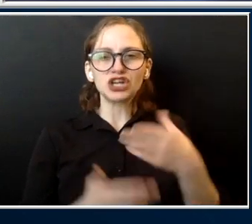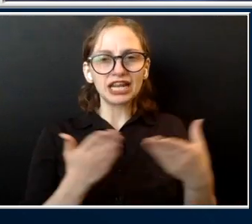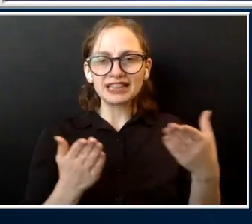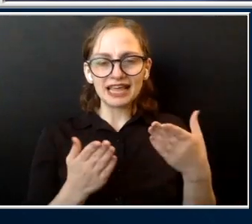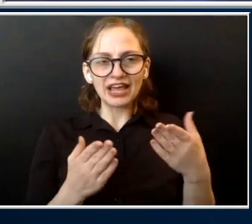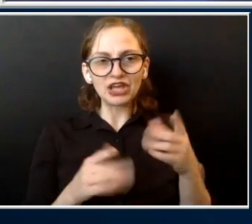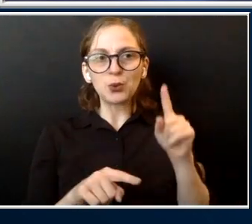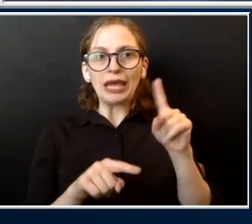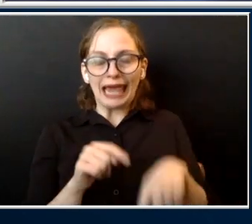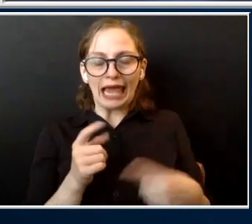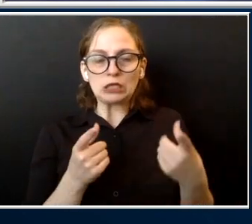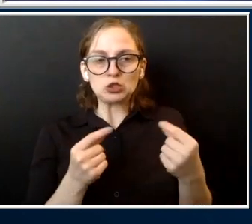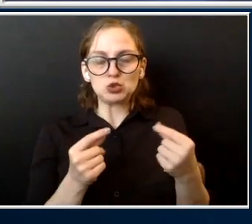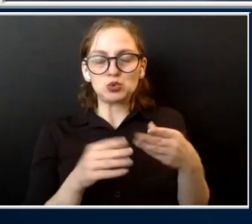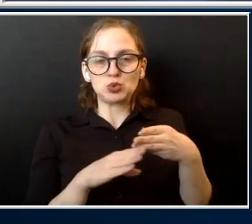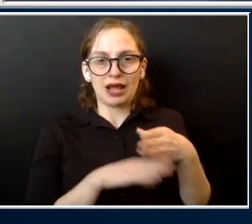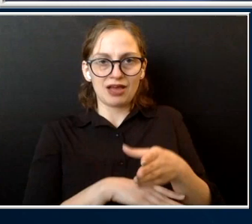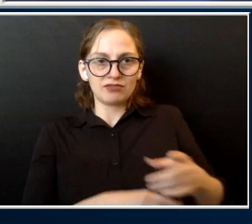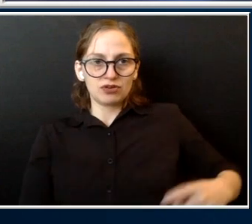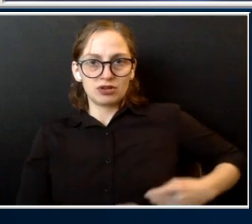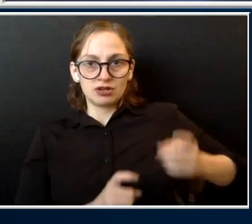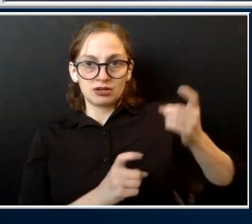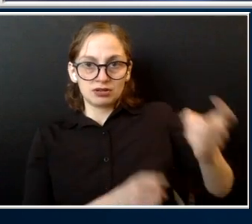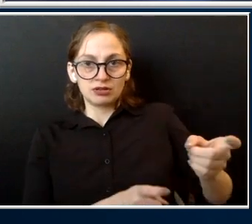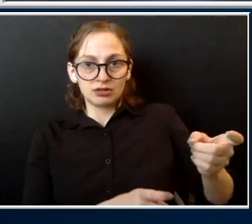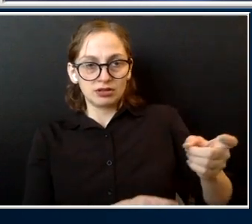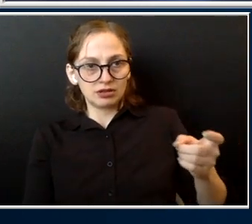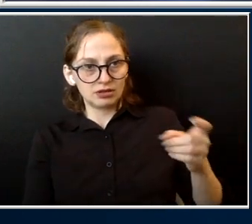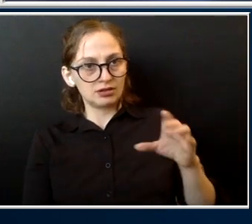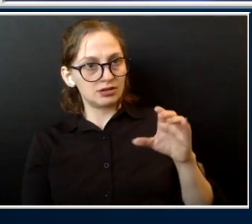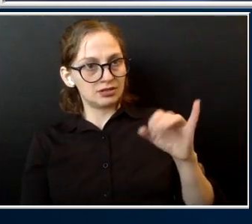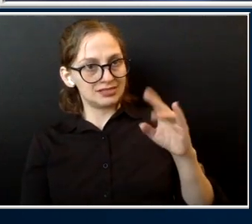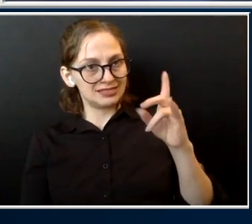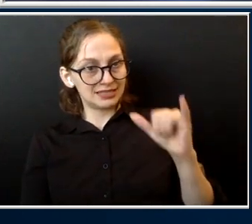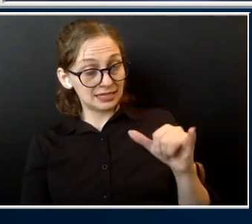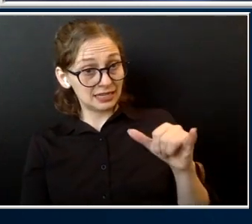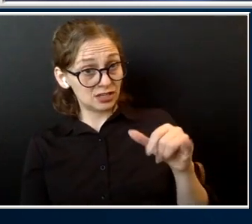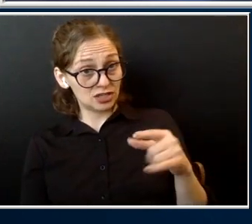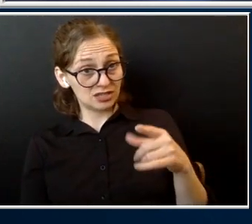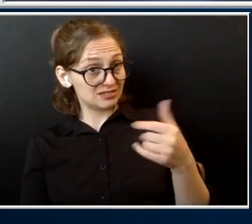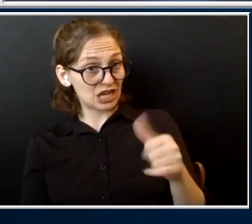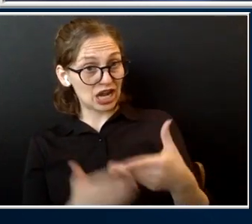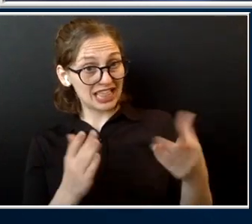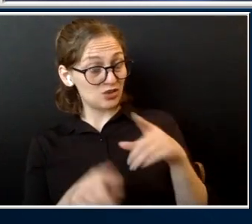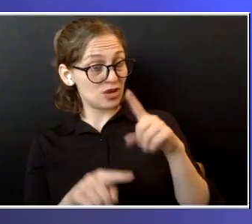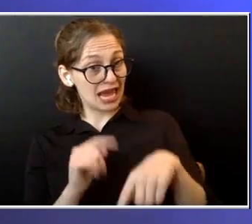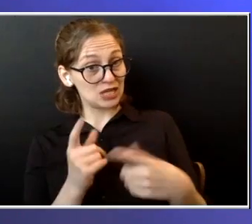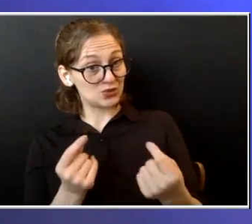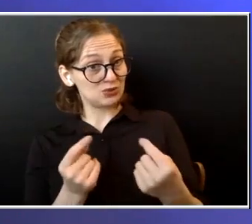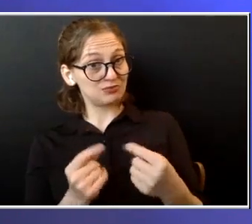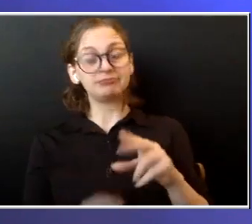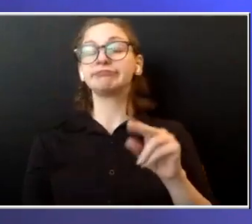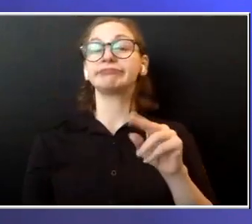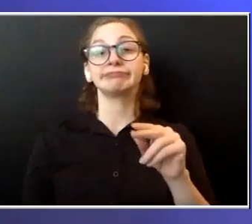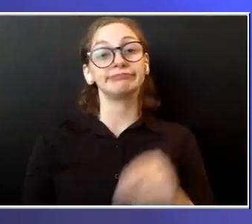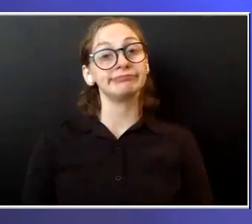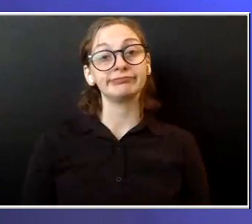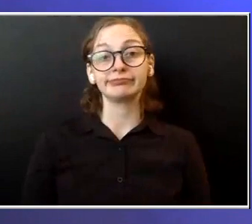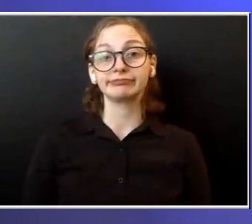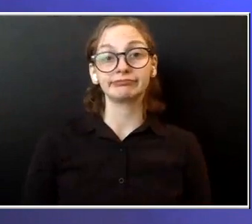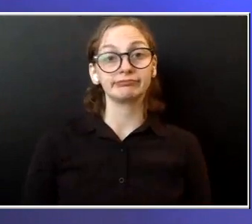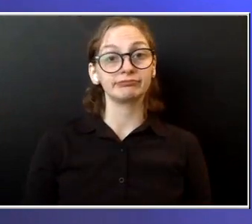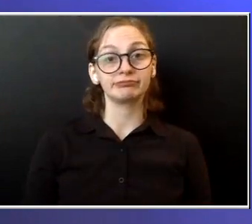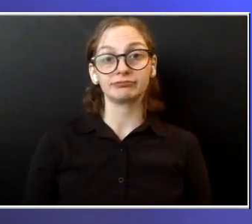kidney? Cindy, they take things away from you and say you can't do that anymore. No, I am